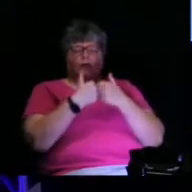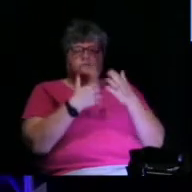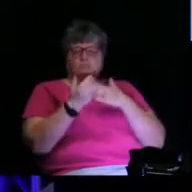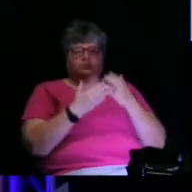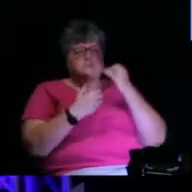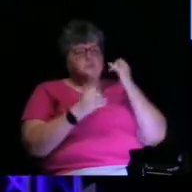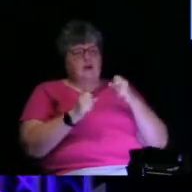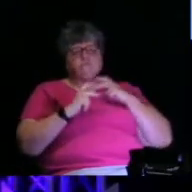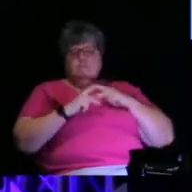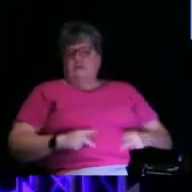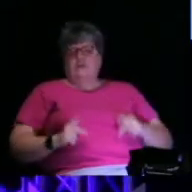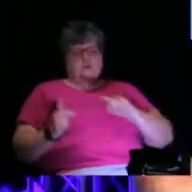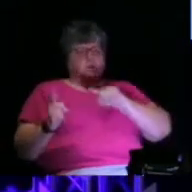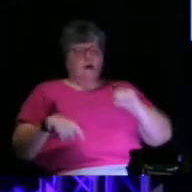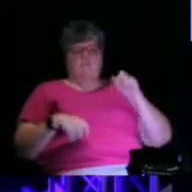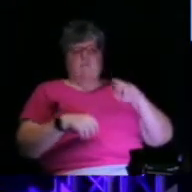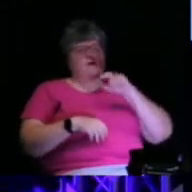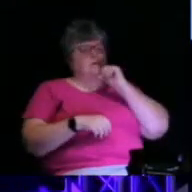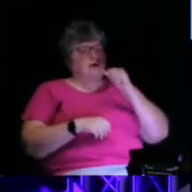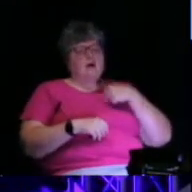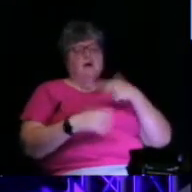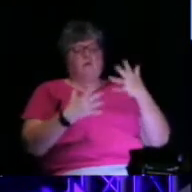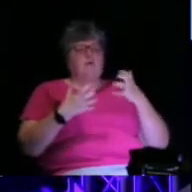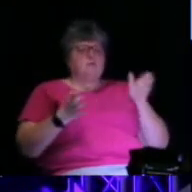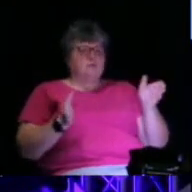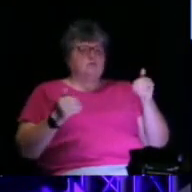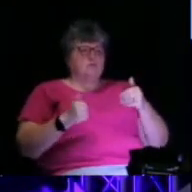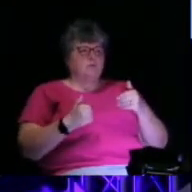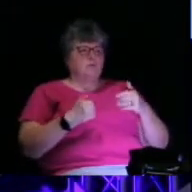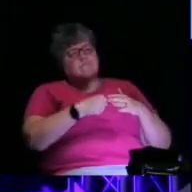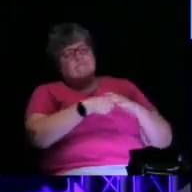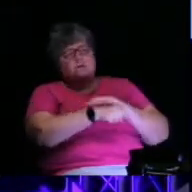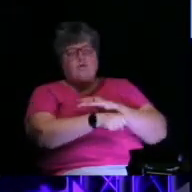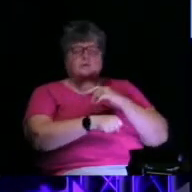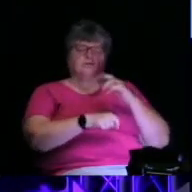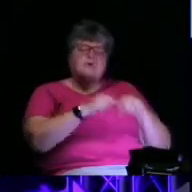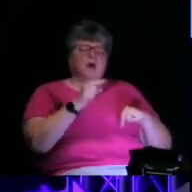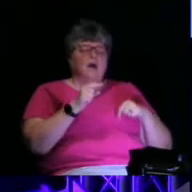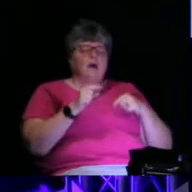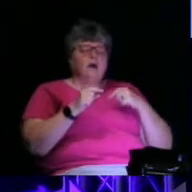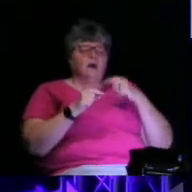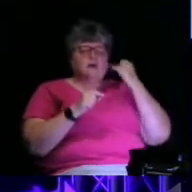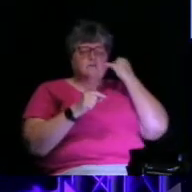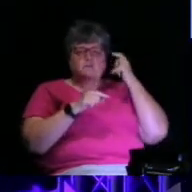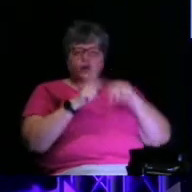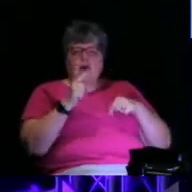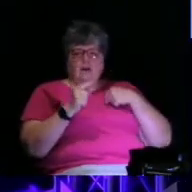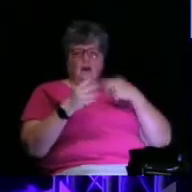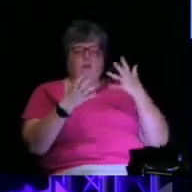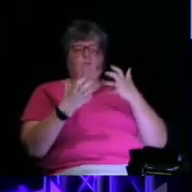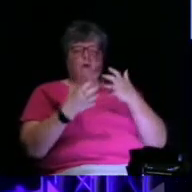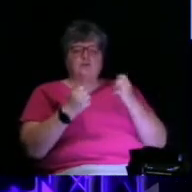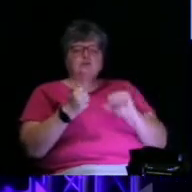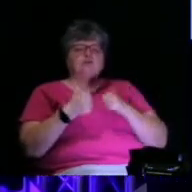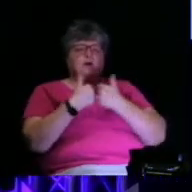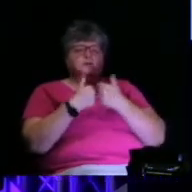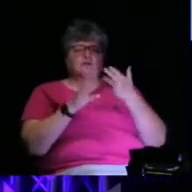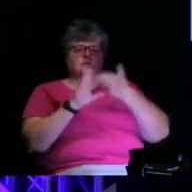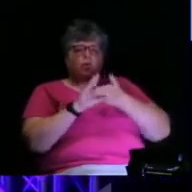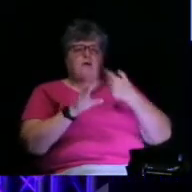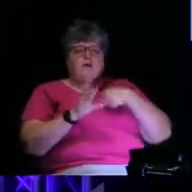or not. I would love for this room to be full, people praying at that time in the morning. But if you can't, I want us to challenge you to join us. Join us as, wherever you are, all